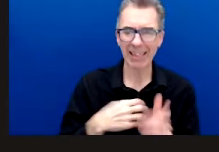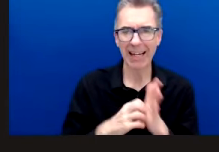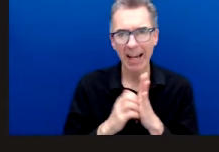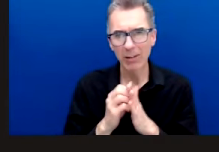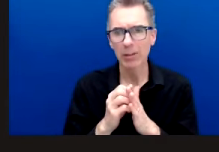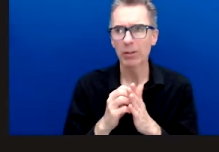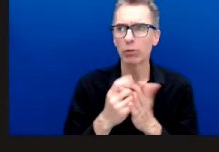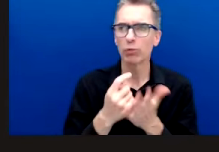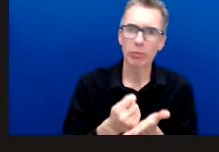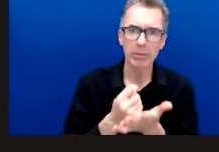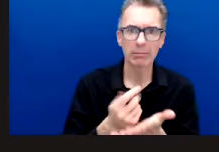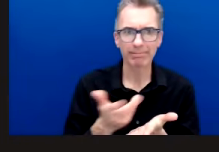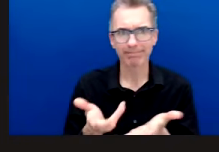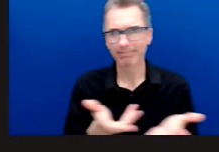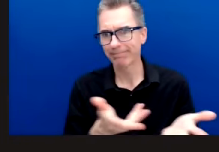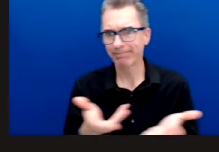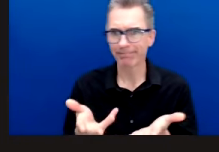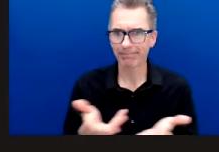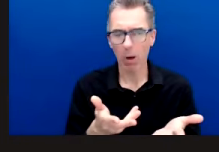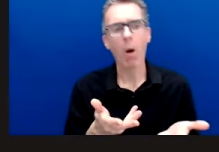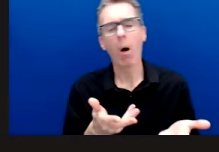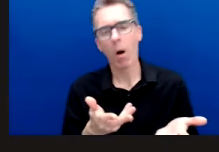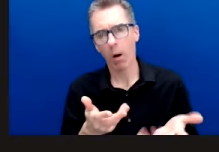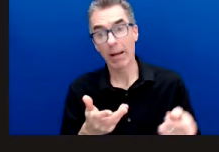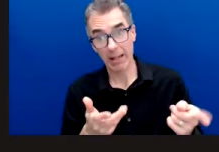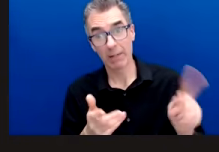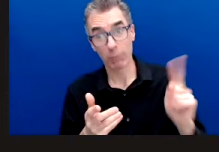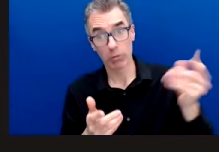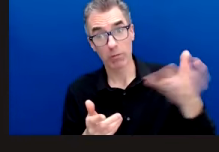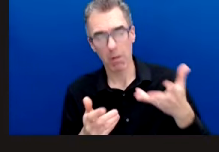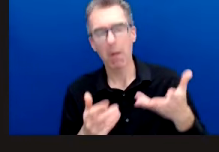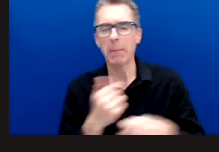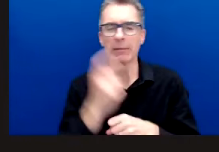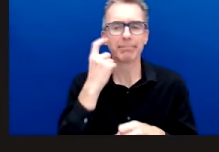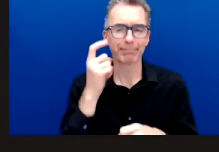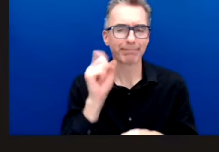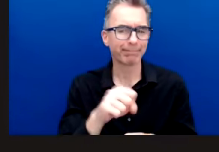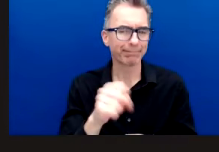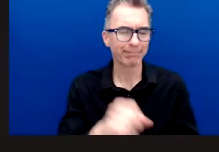or something, and then was approached, okay, but yeah, I get it. Yeah.